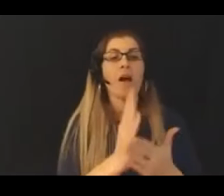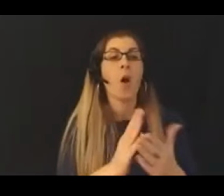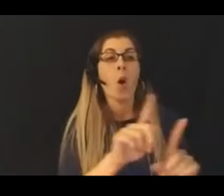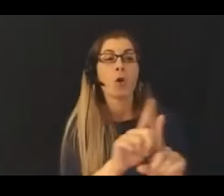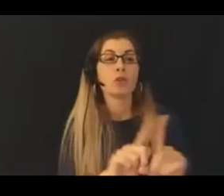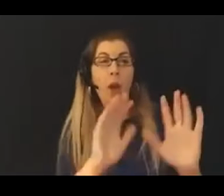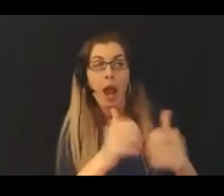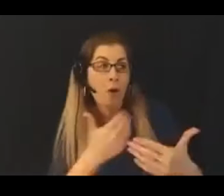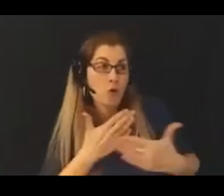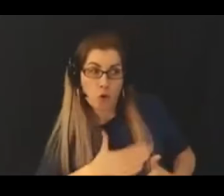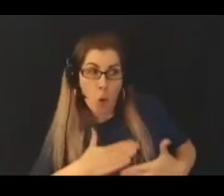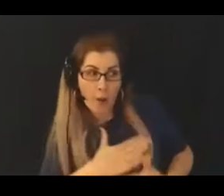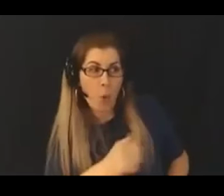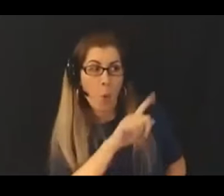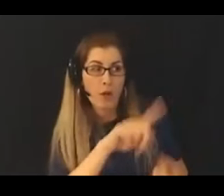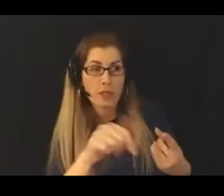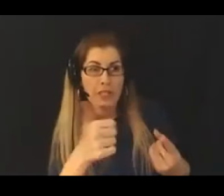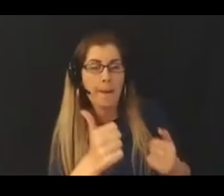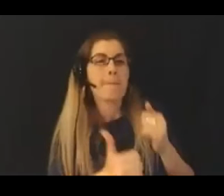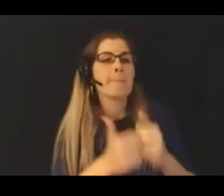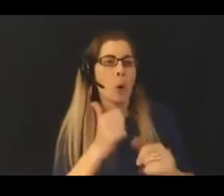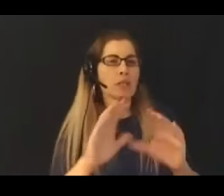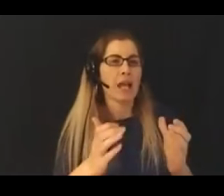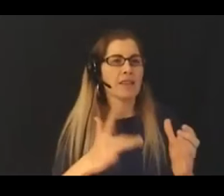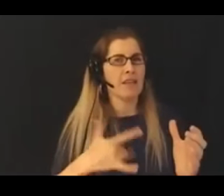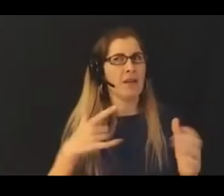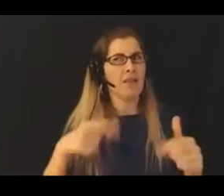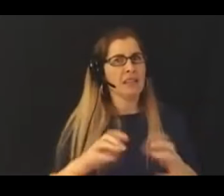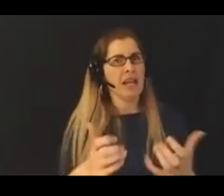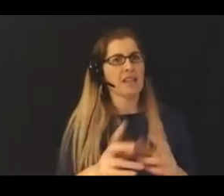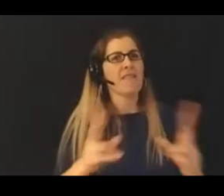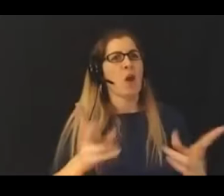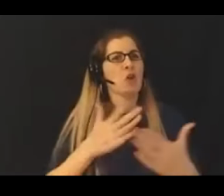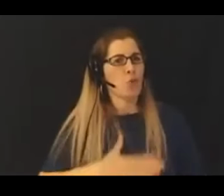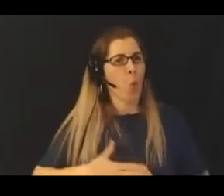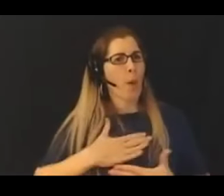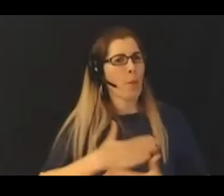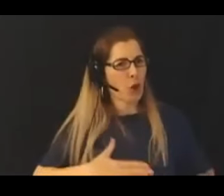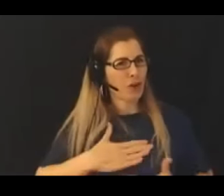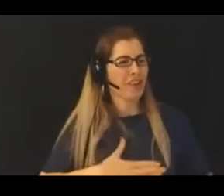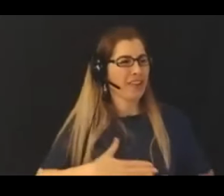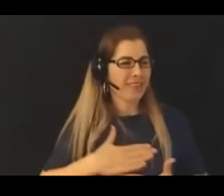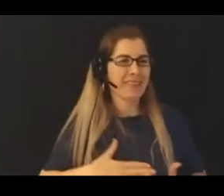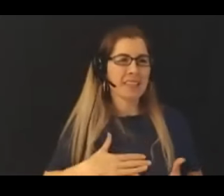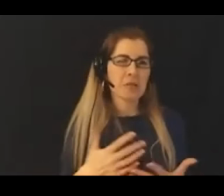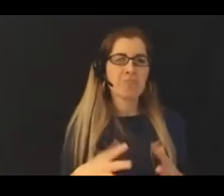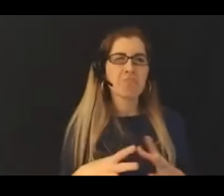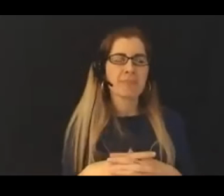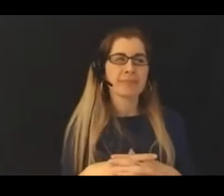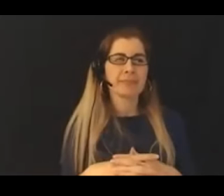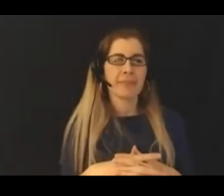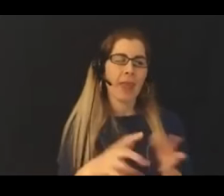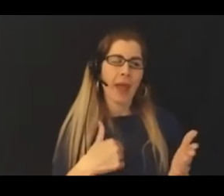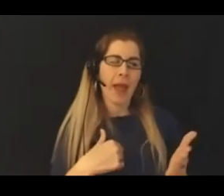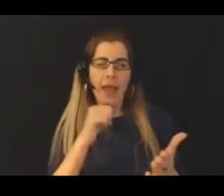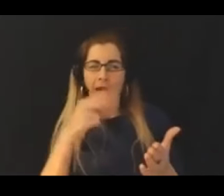enjoyable did you find the class? So a lot of people found the class quite enjoyable. So we were happy to see that. And that's, I didn't look at the data yet, but